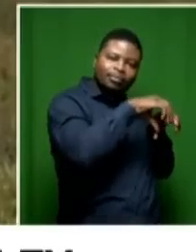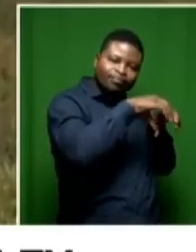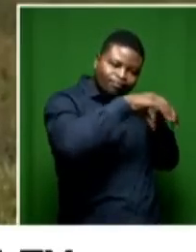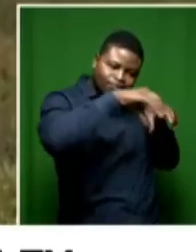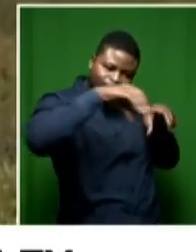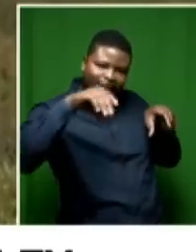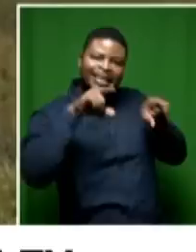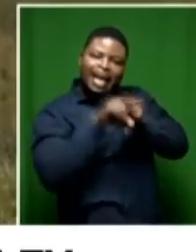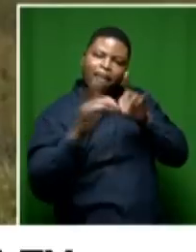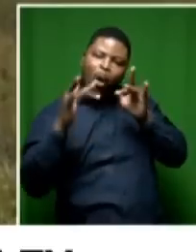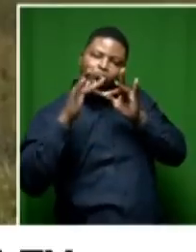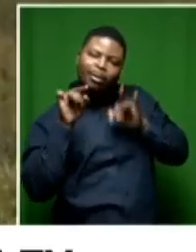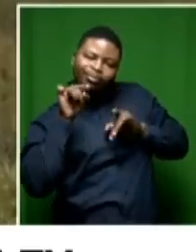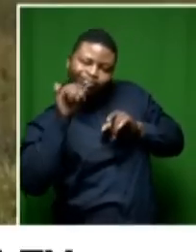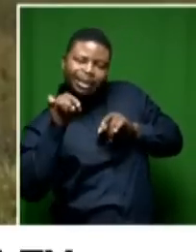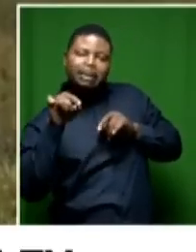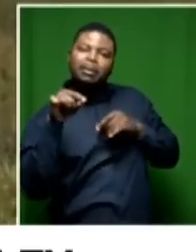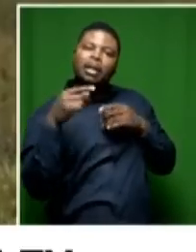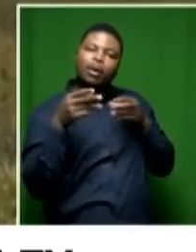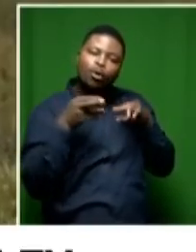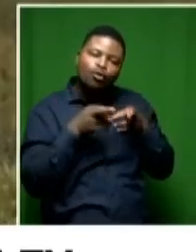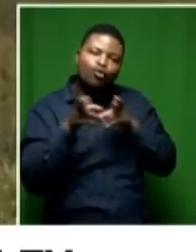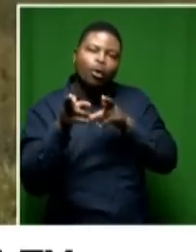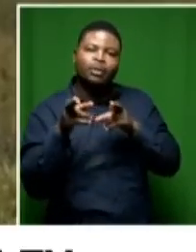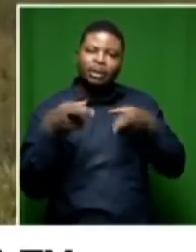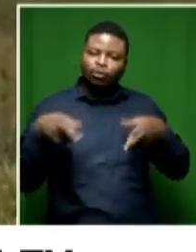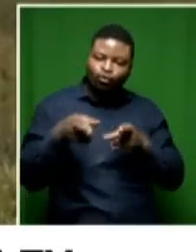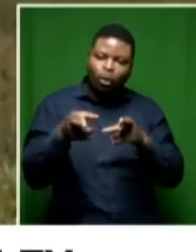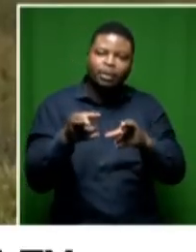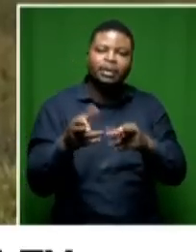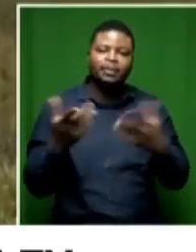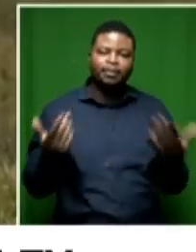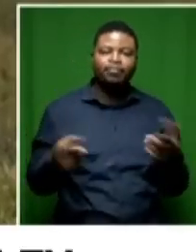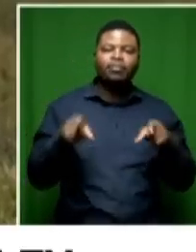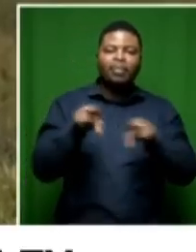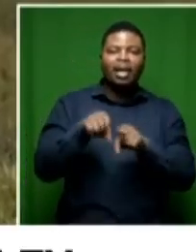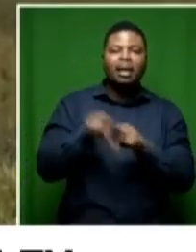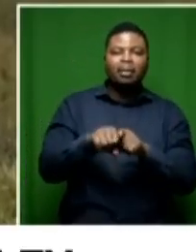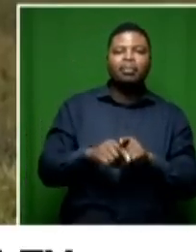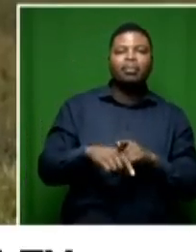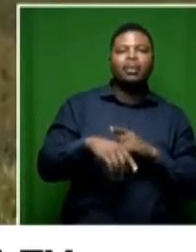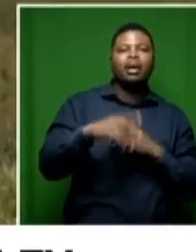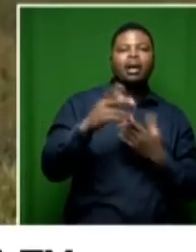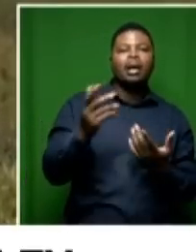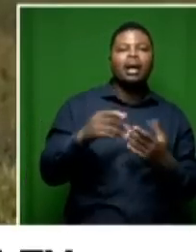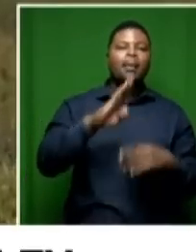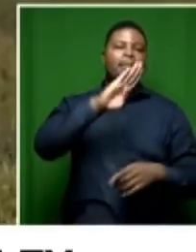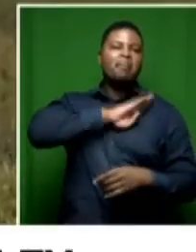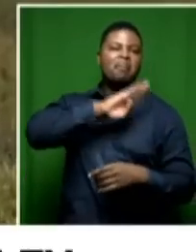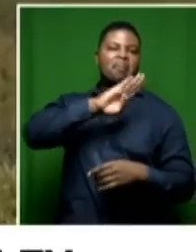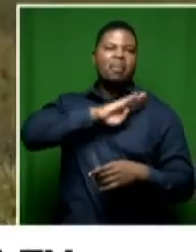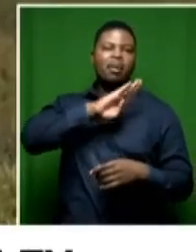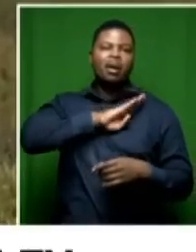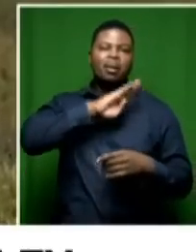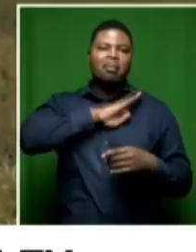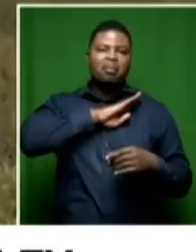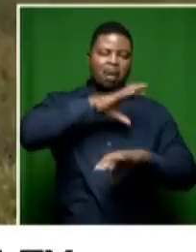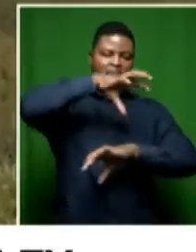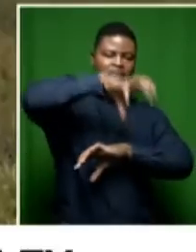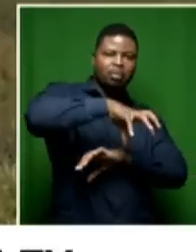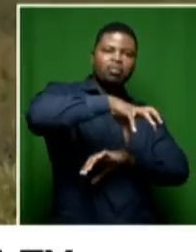Road. And then we are working on the Drisai, behind the Drisai military base camp. And then we are working also